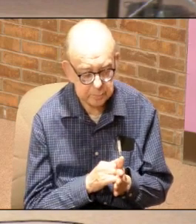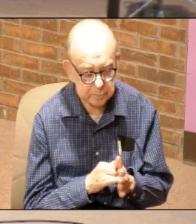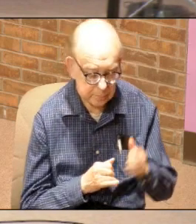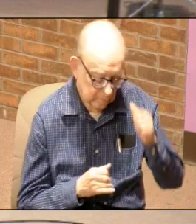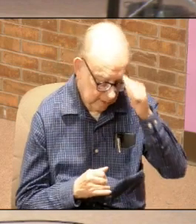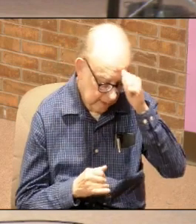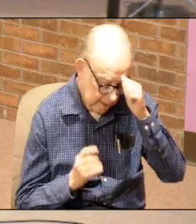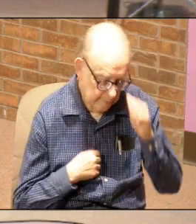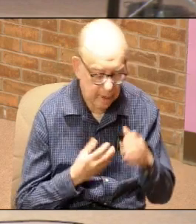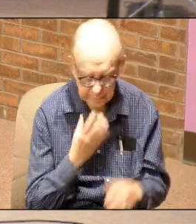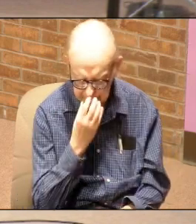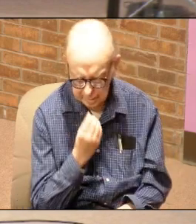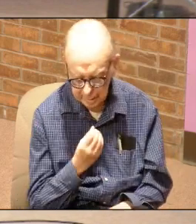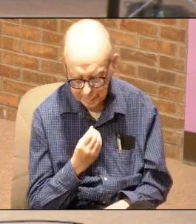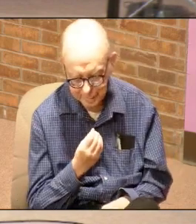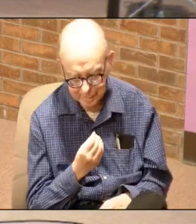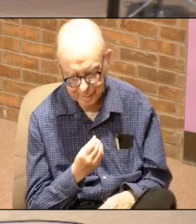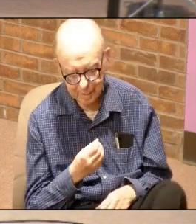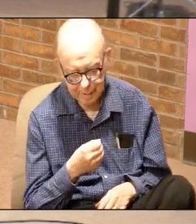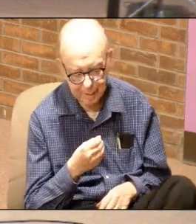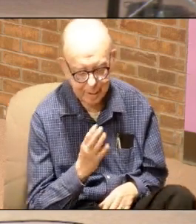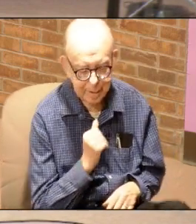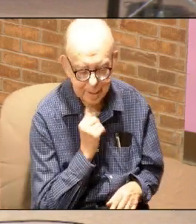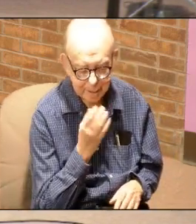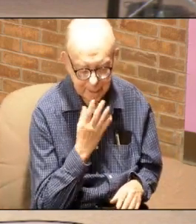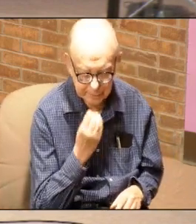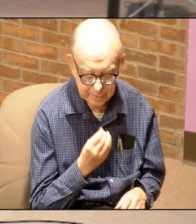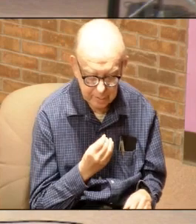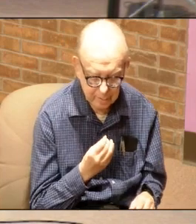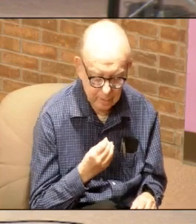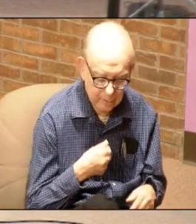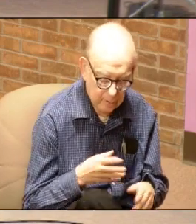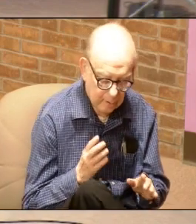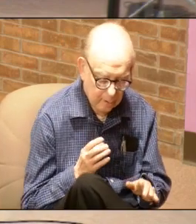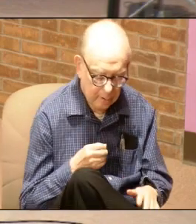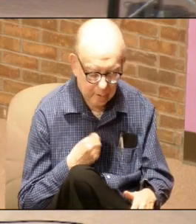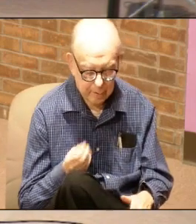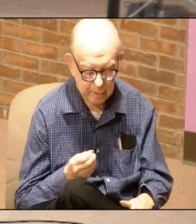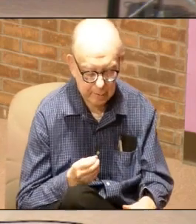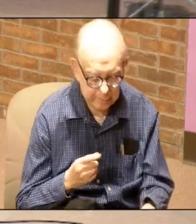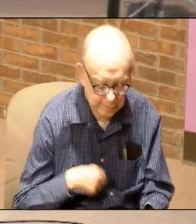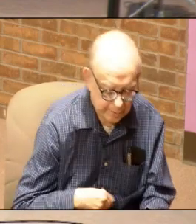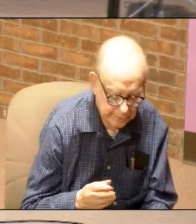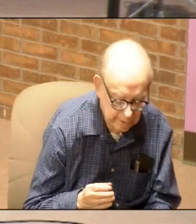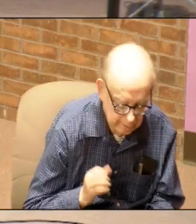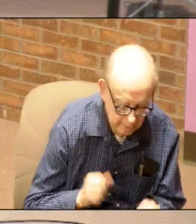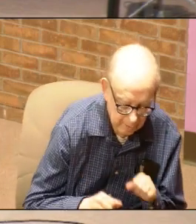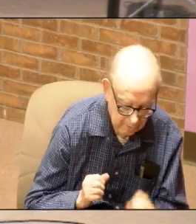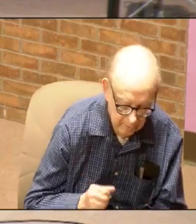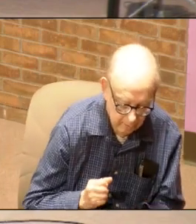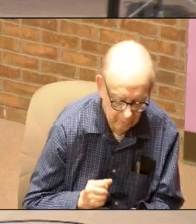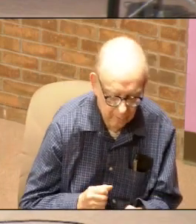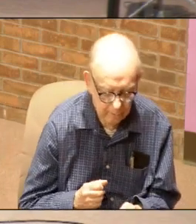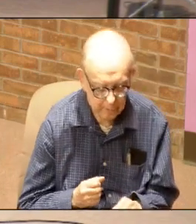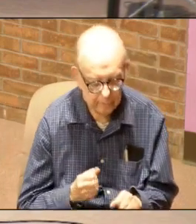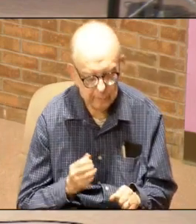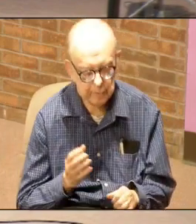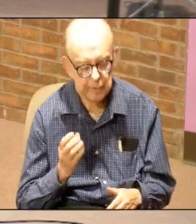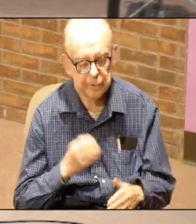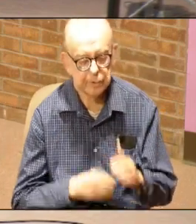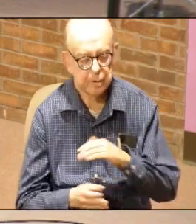Adam had to sleep. God didn't. So let's give him the benefit of the doubt from sunrise to